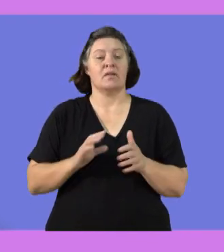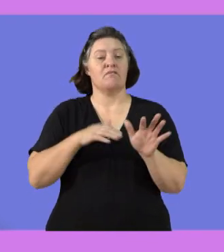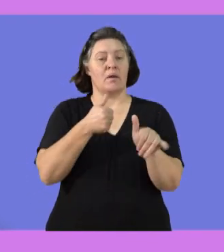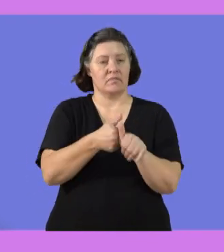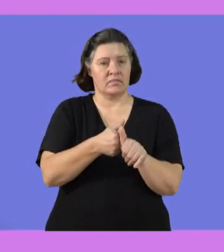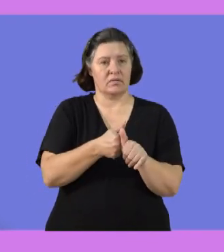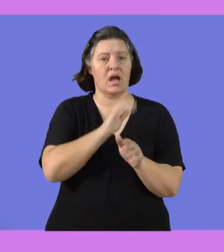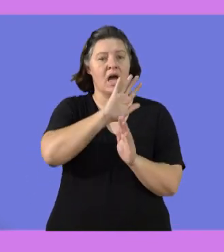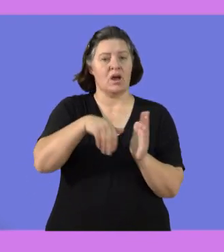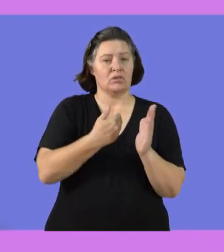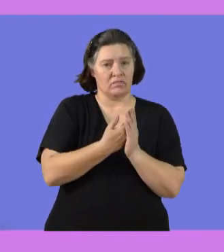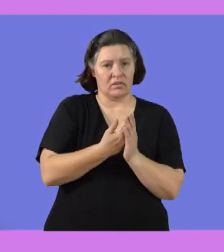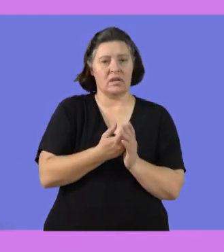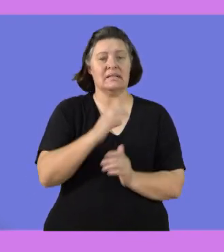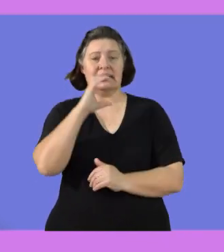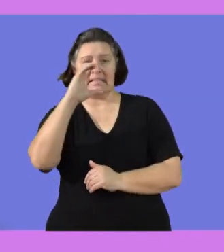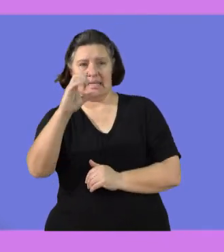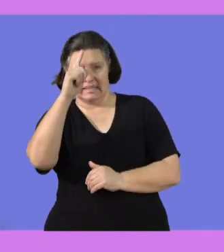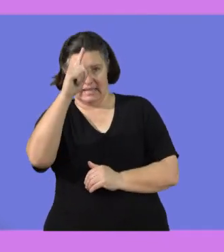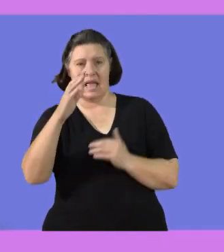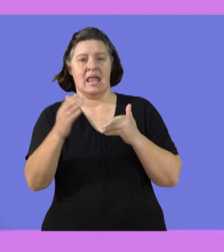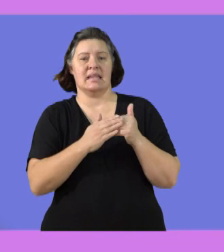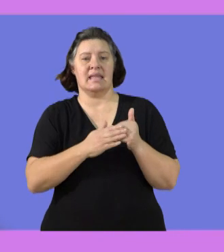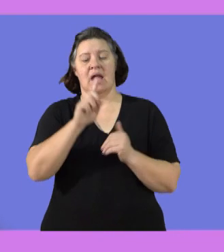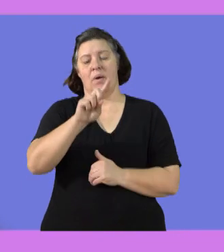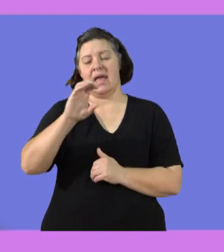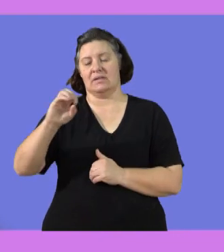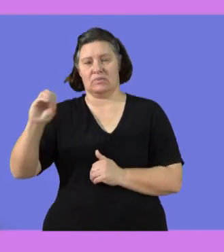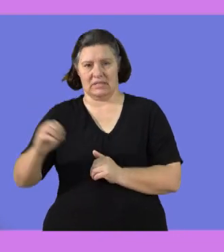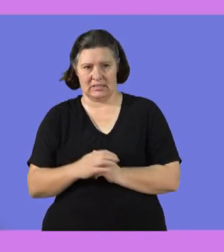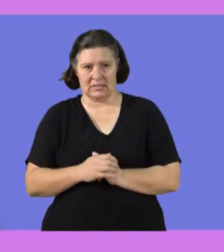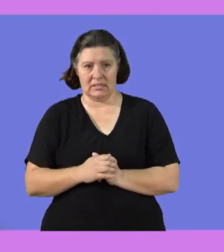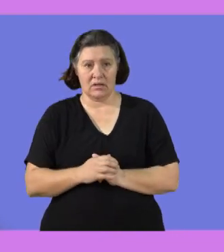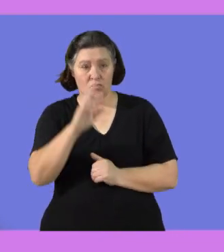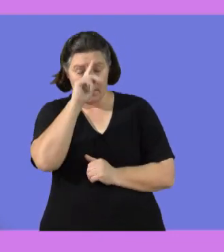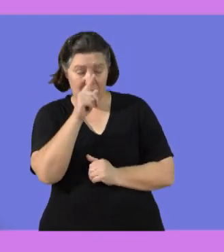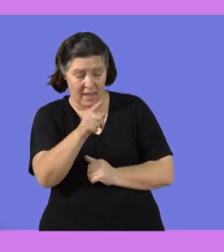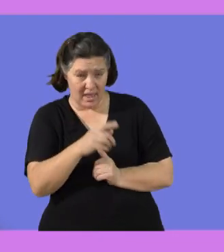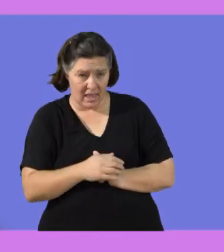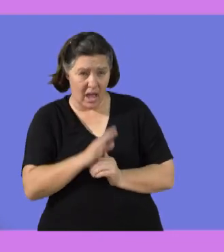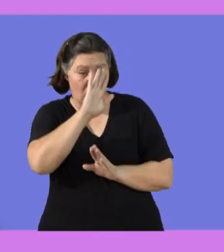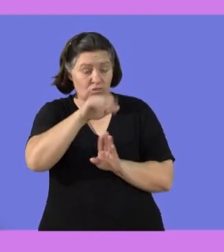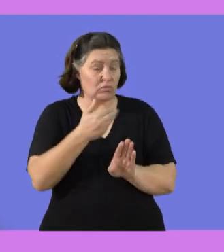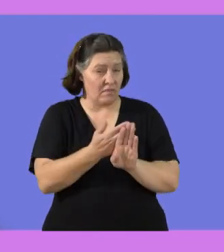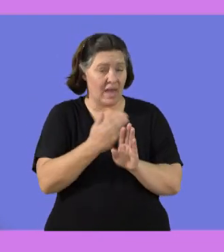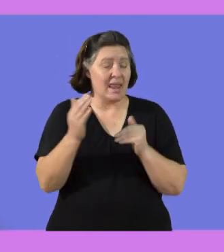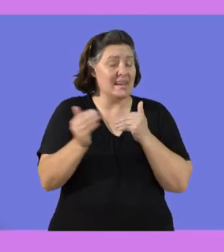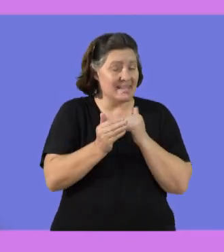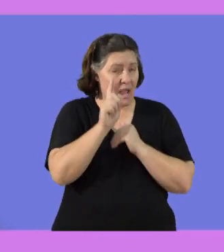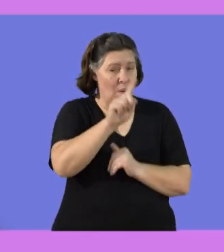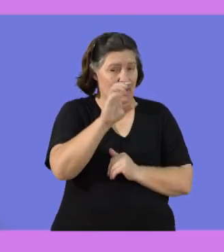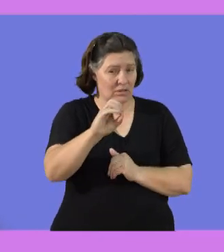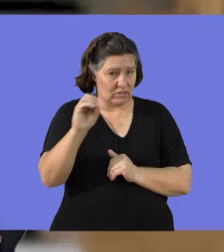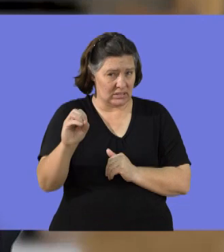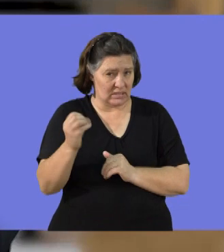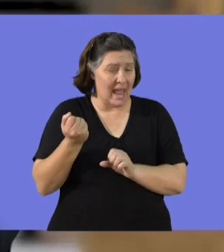says round off your answer in C to the nearest 100. And I want you to remember, when we round off to the nearest